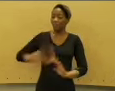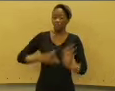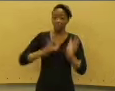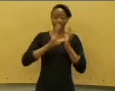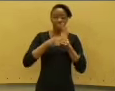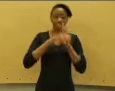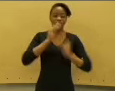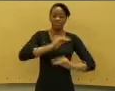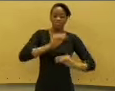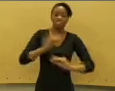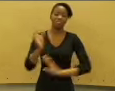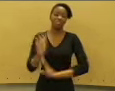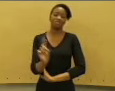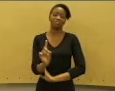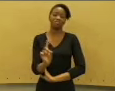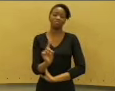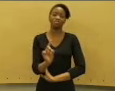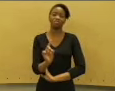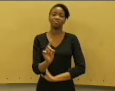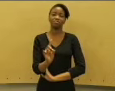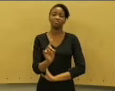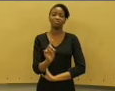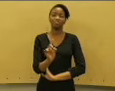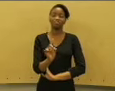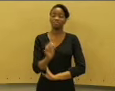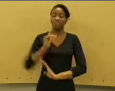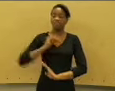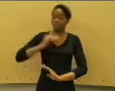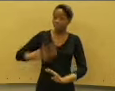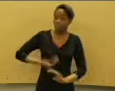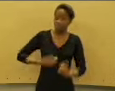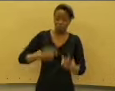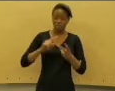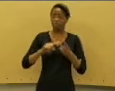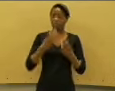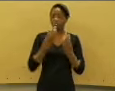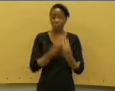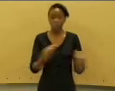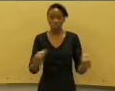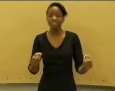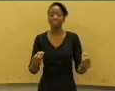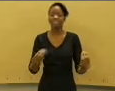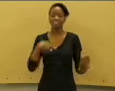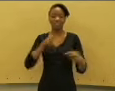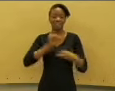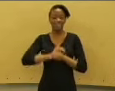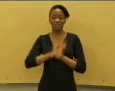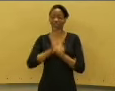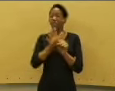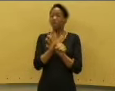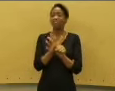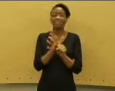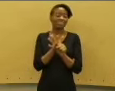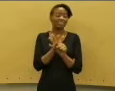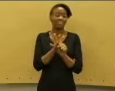disabled children and women that I found disturbing during COVID and reading all these stories is